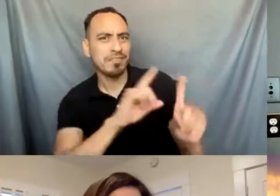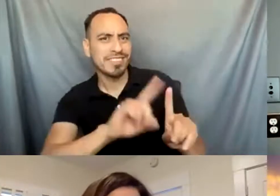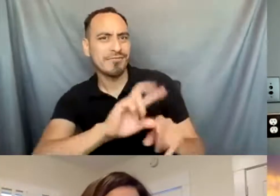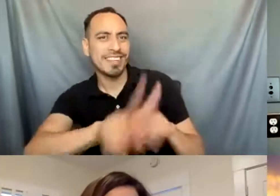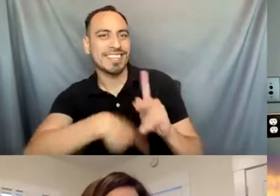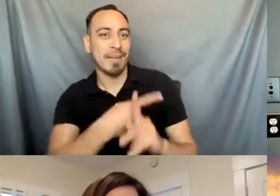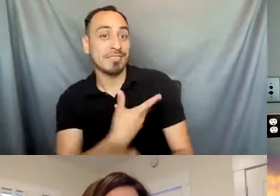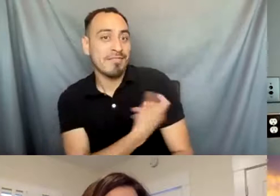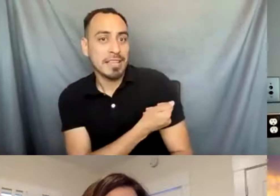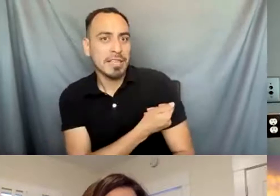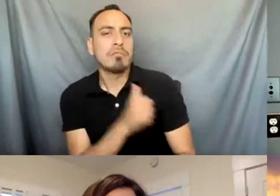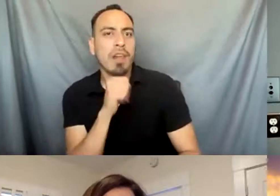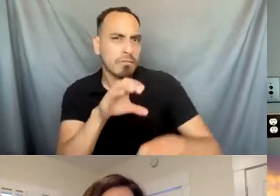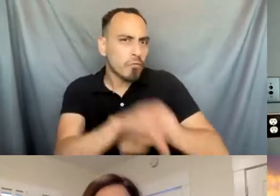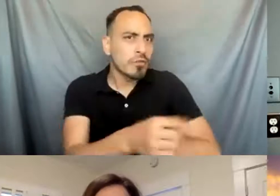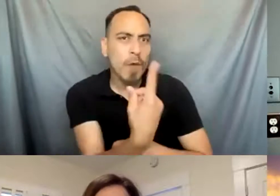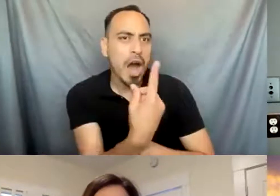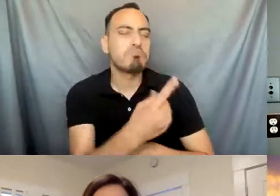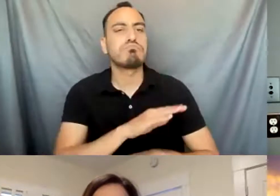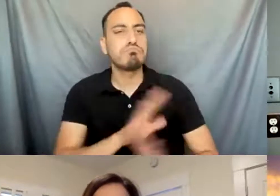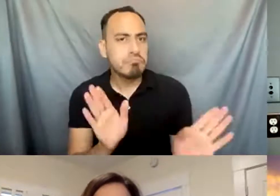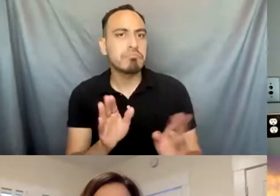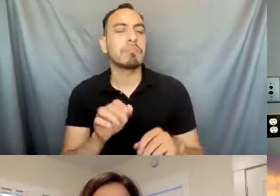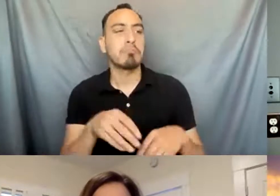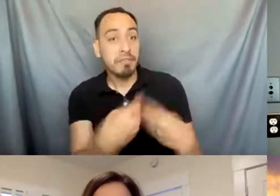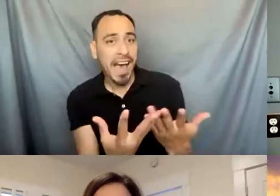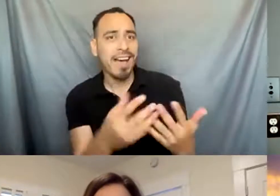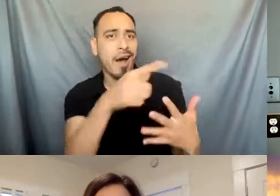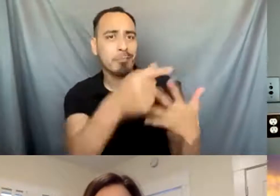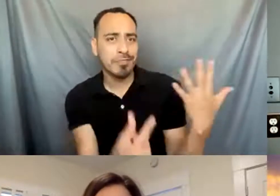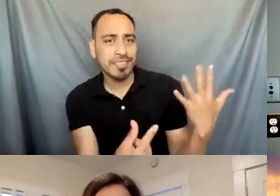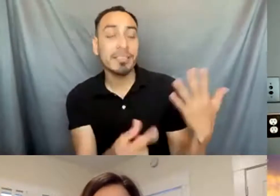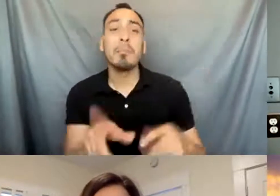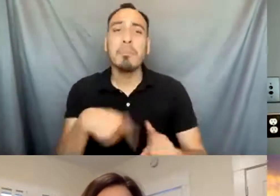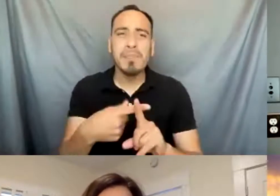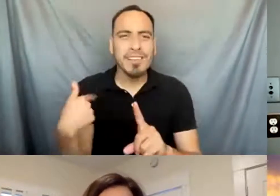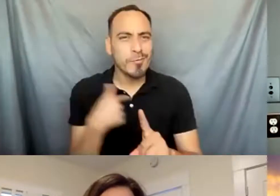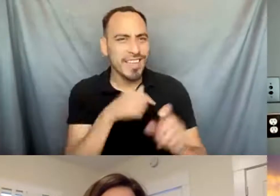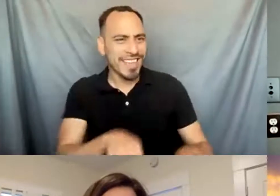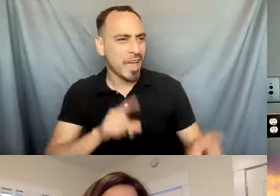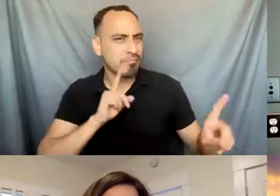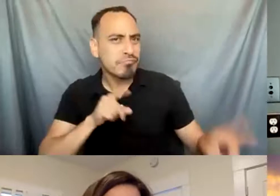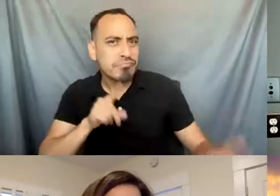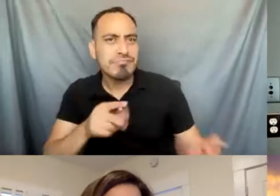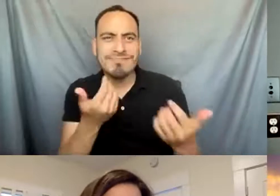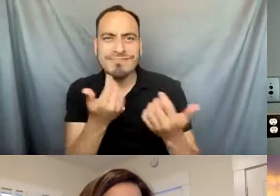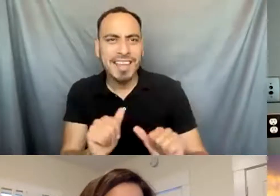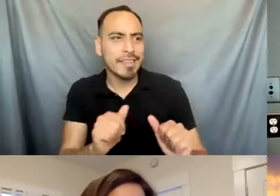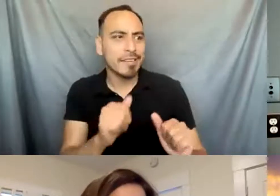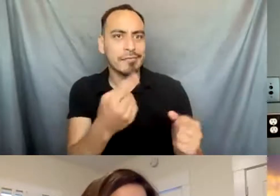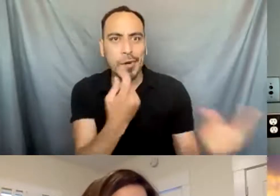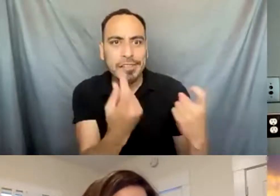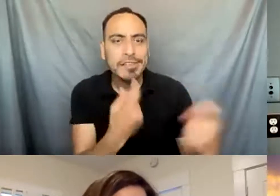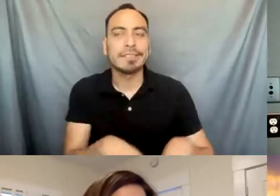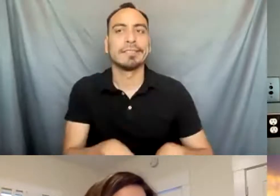And really trying to make, again, it convenient and accessible, and be able to answer questions and make sure they have information that they need to be able to make